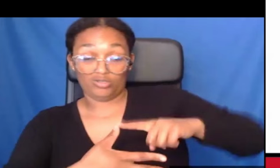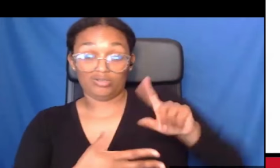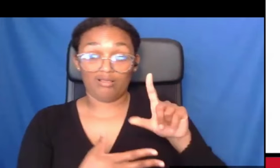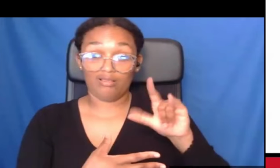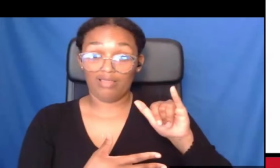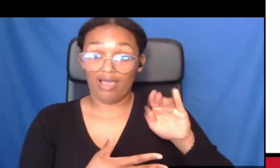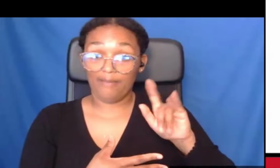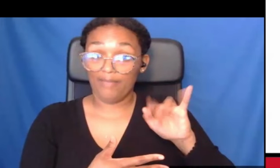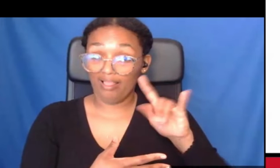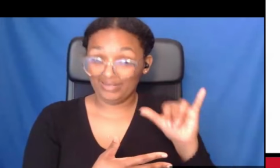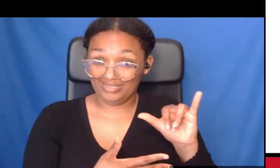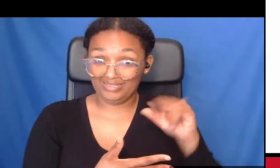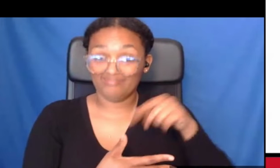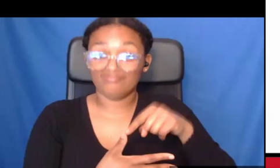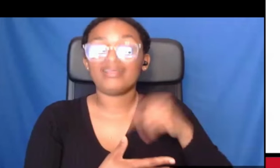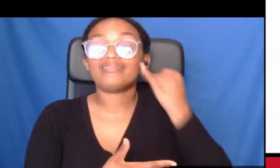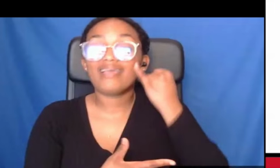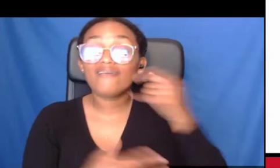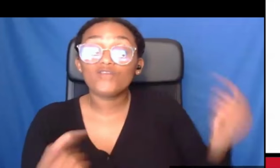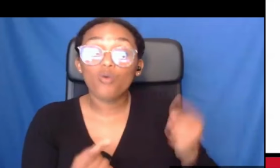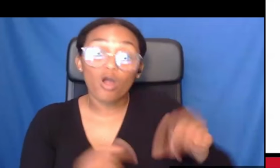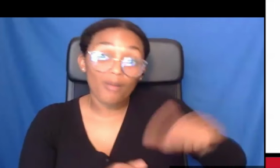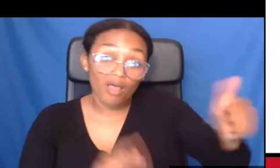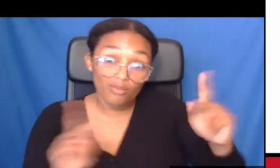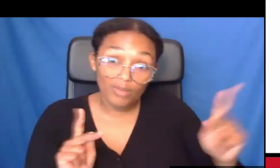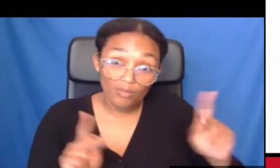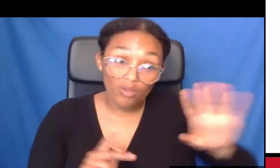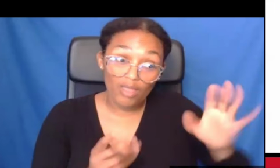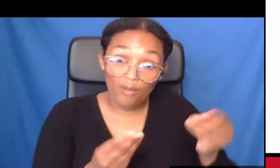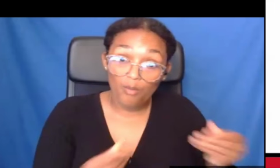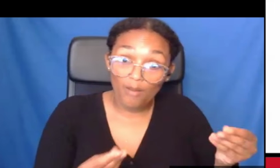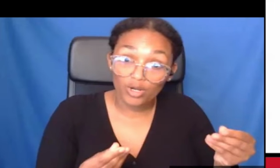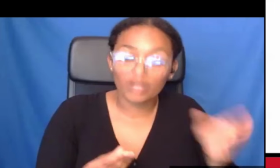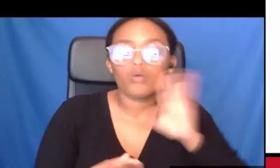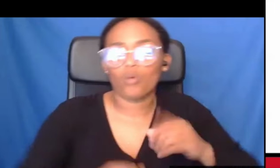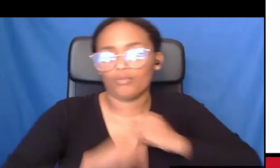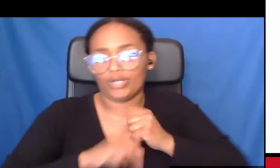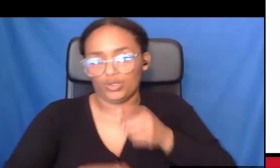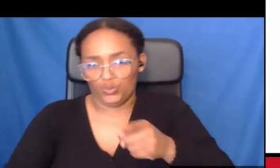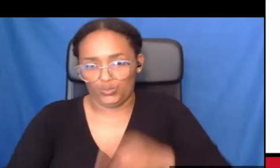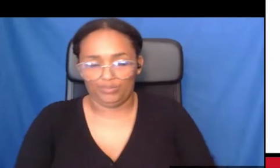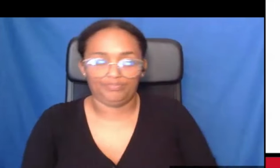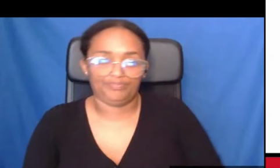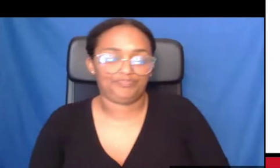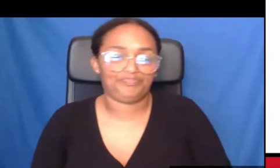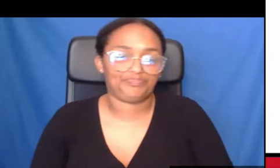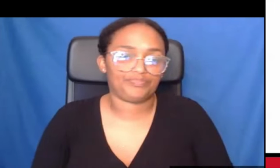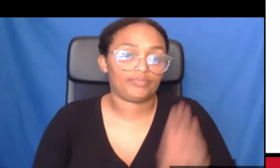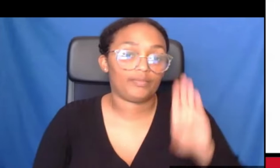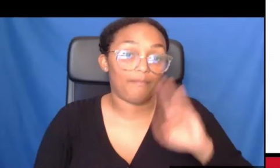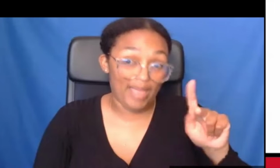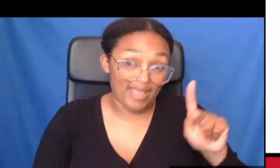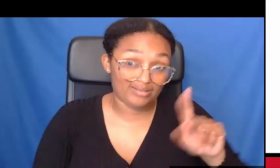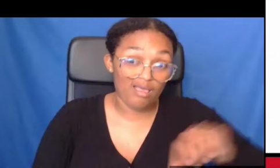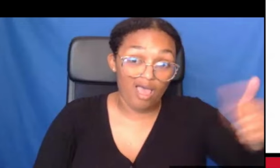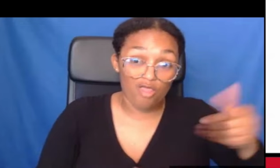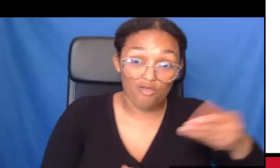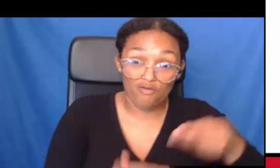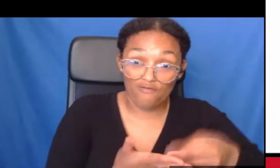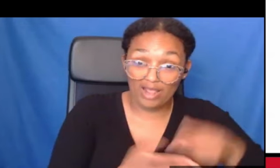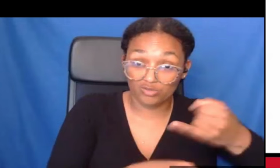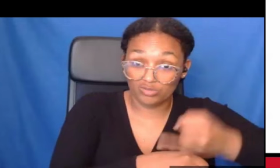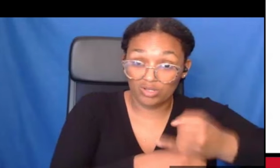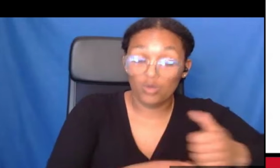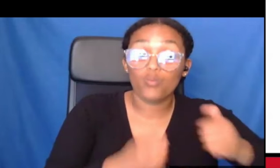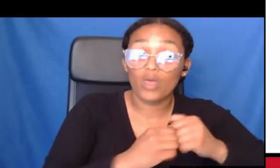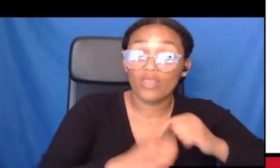should you harm others or their personal property. Banks and other financial institutions with a